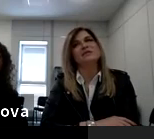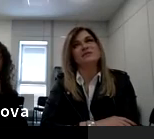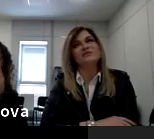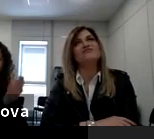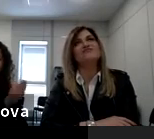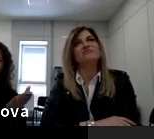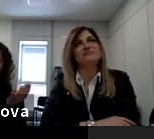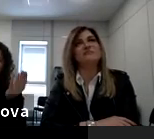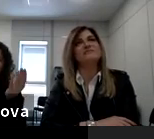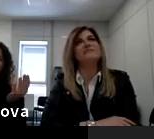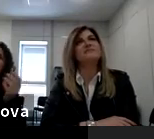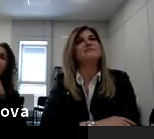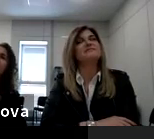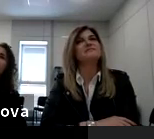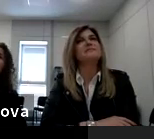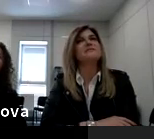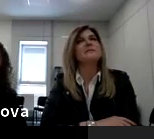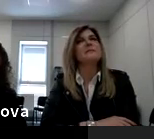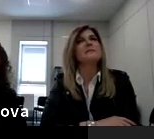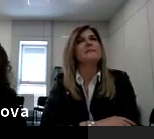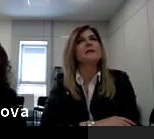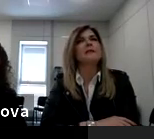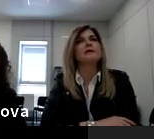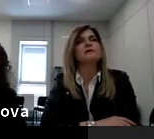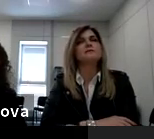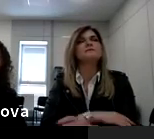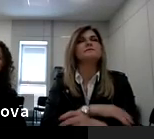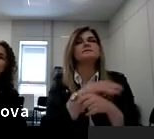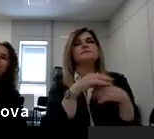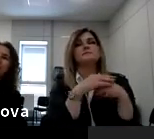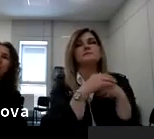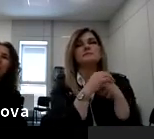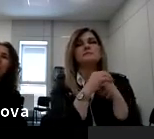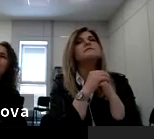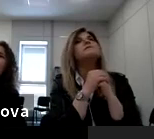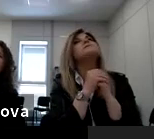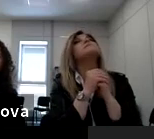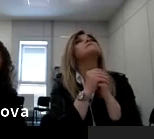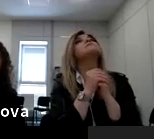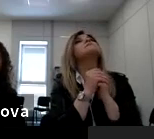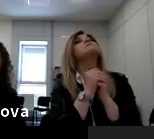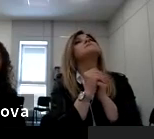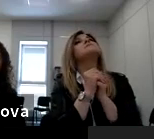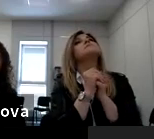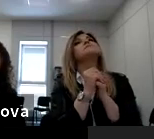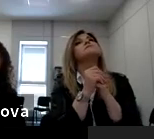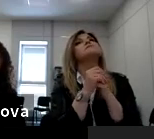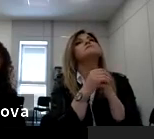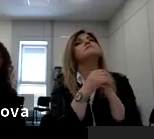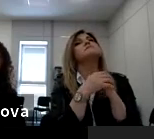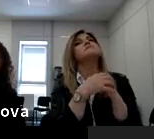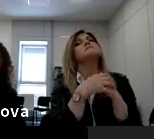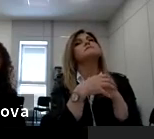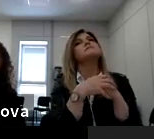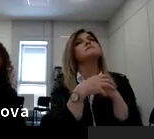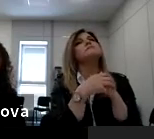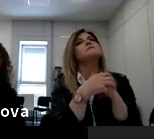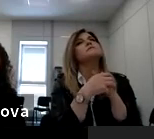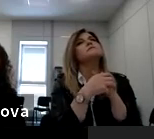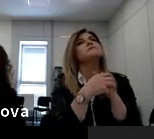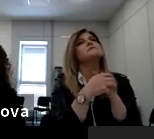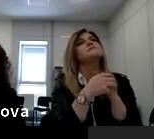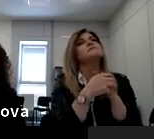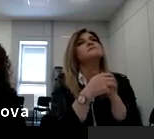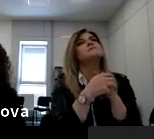application. Some application, yeah, we can show you an example of the church. You can see it